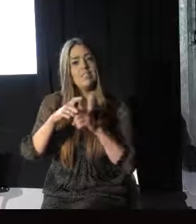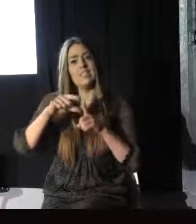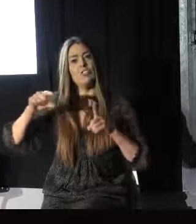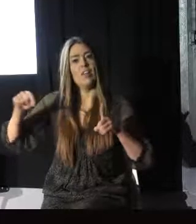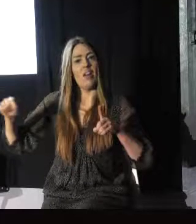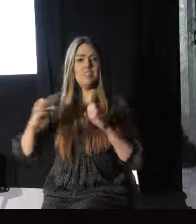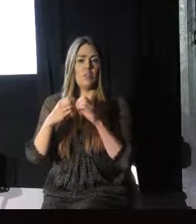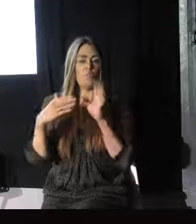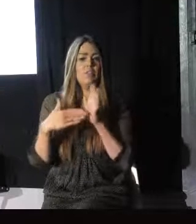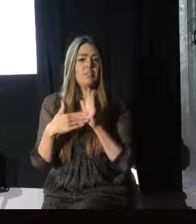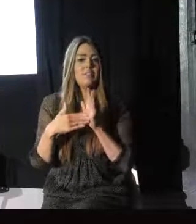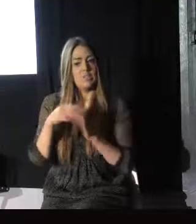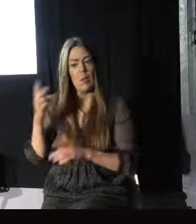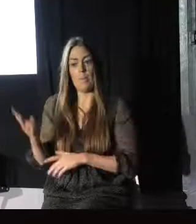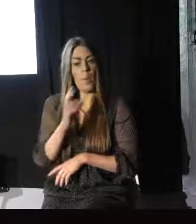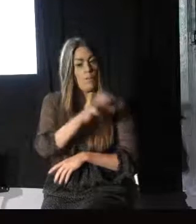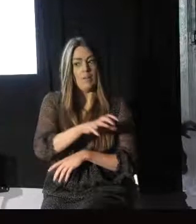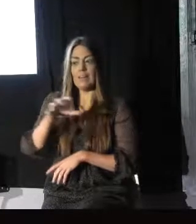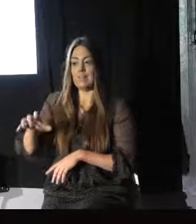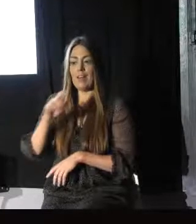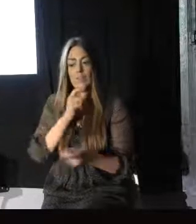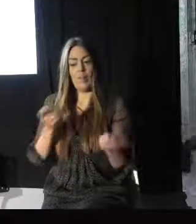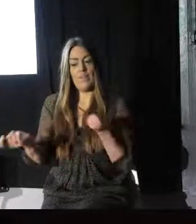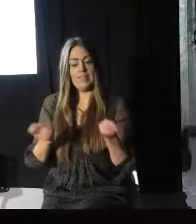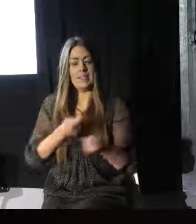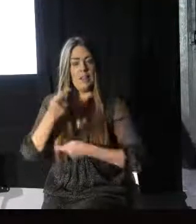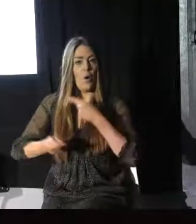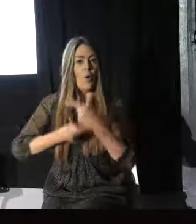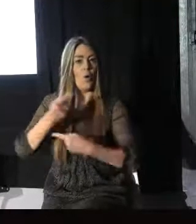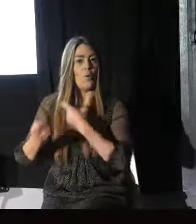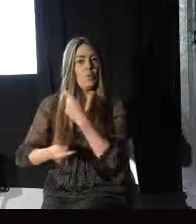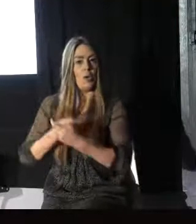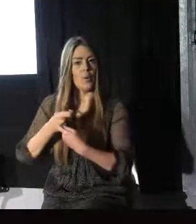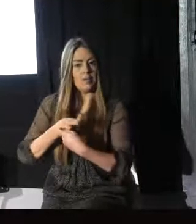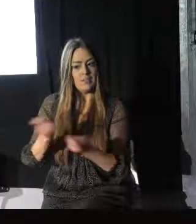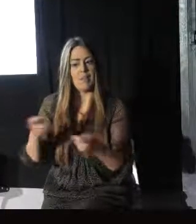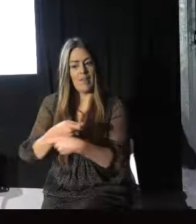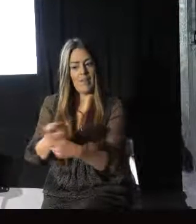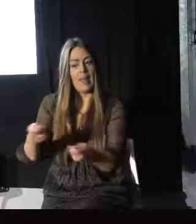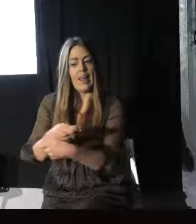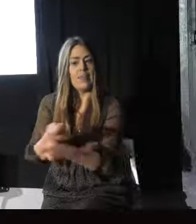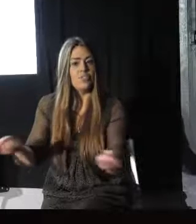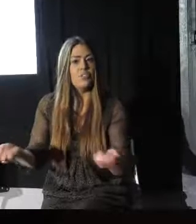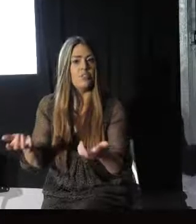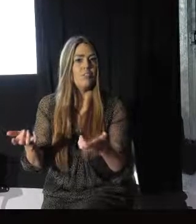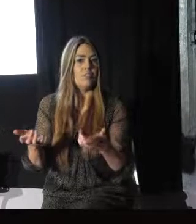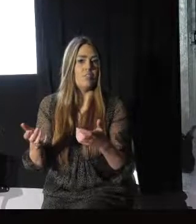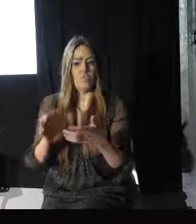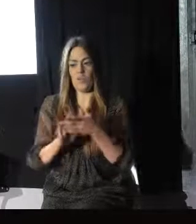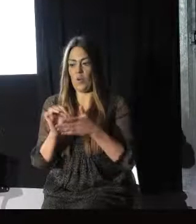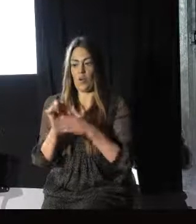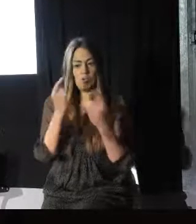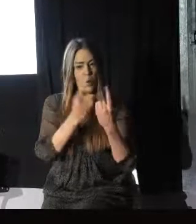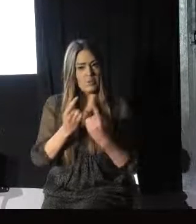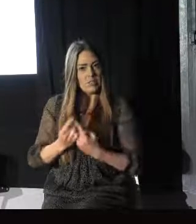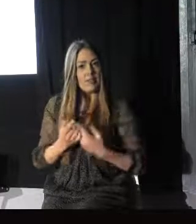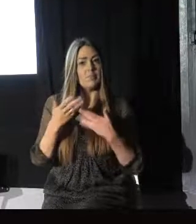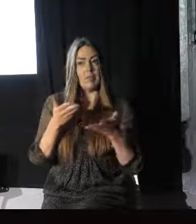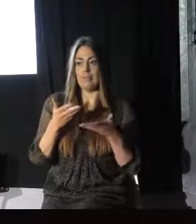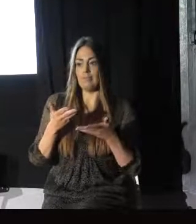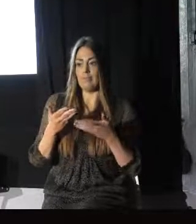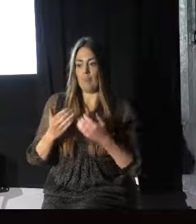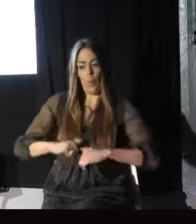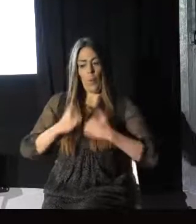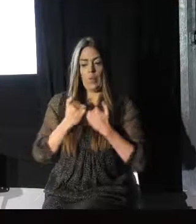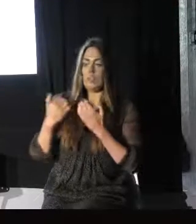sides intend to facilitate the ongoing circulation of cultural objects. Having handed over ownership, you can, of